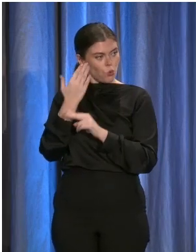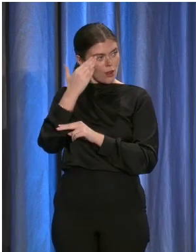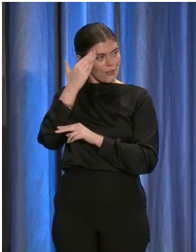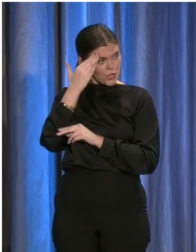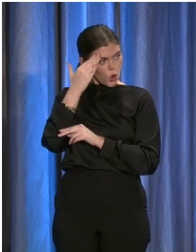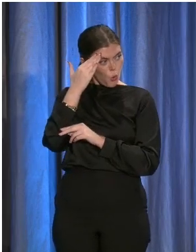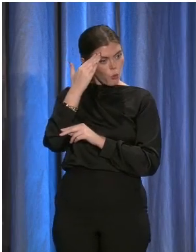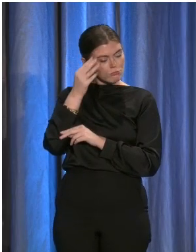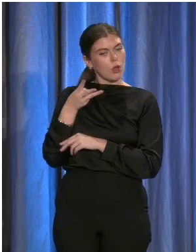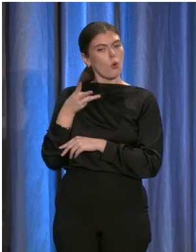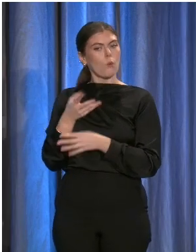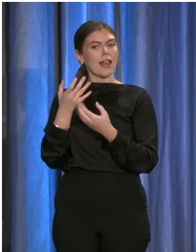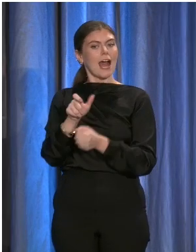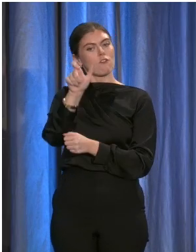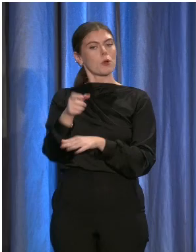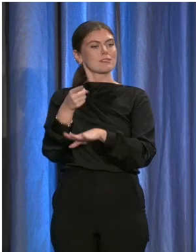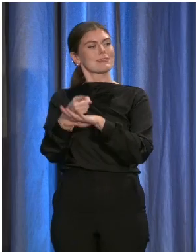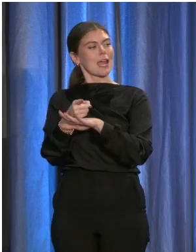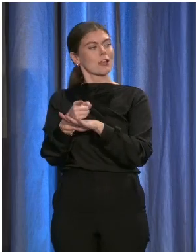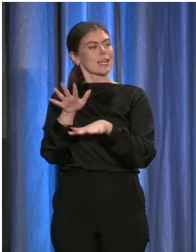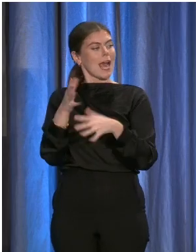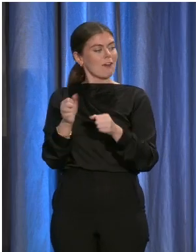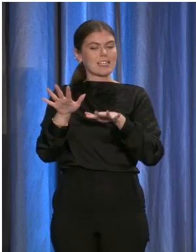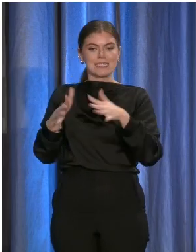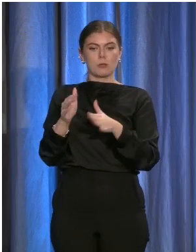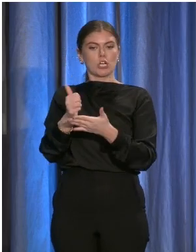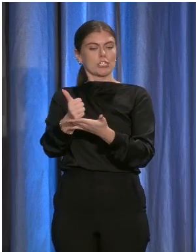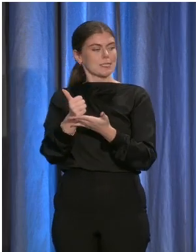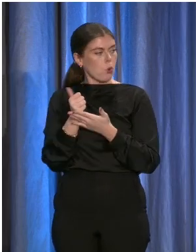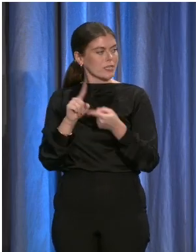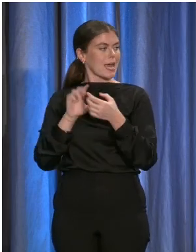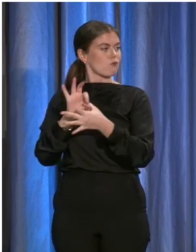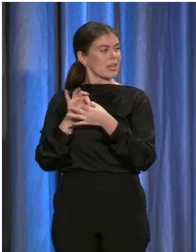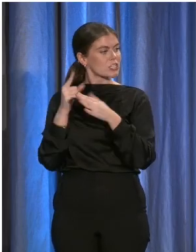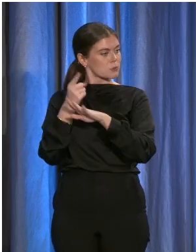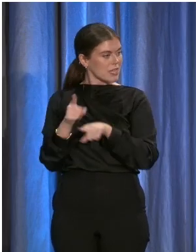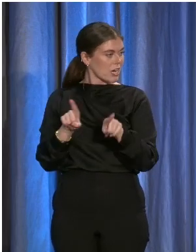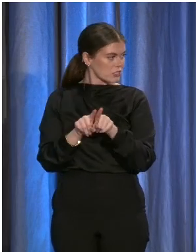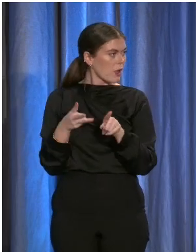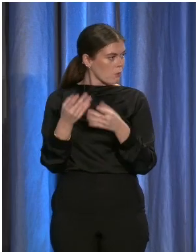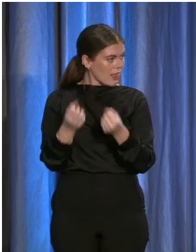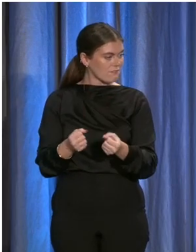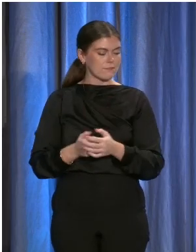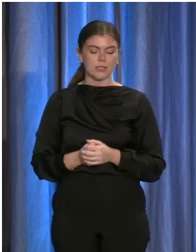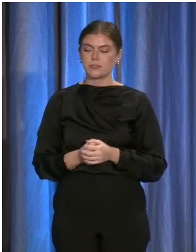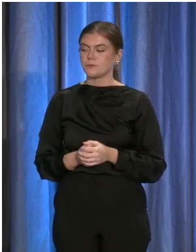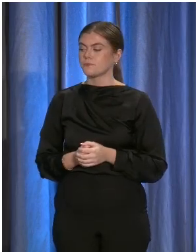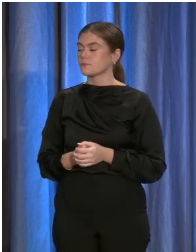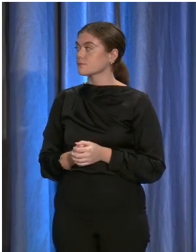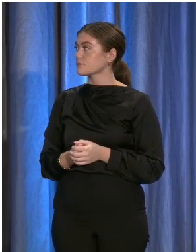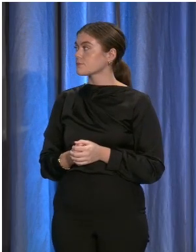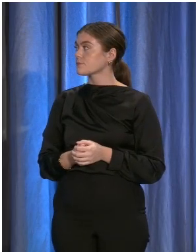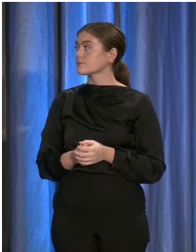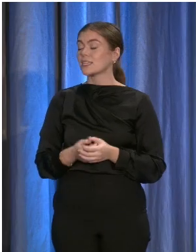a new setting, that similar support and those relationships will be there for them. I think